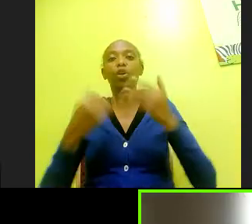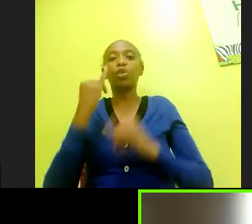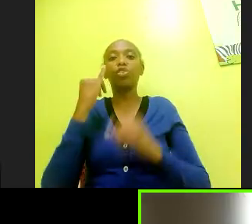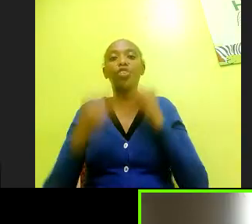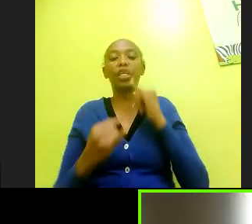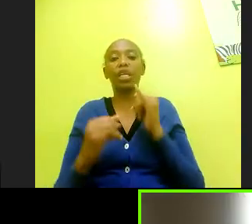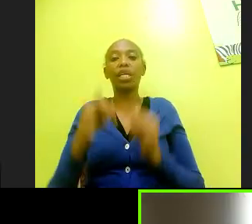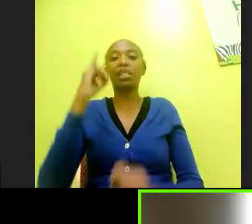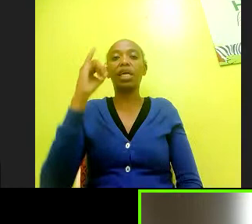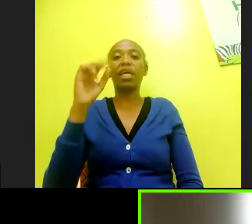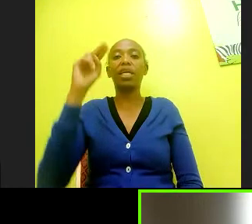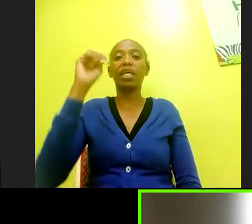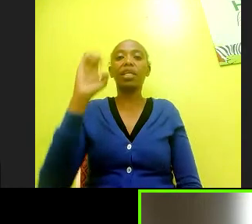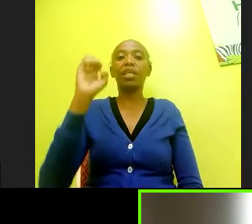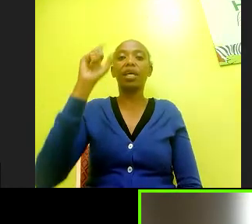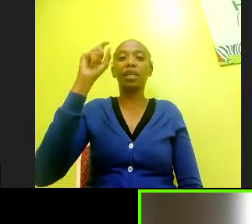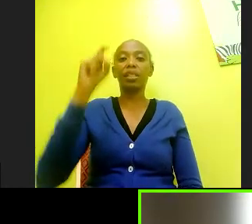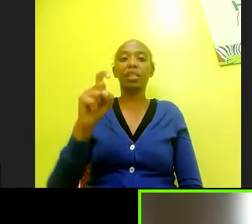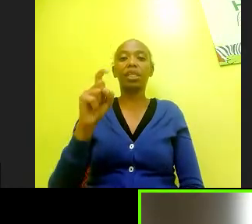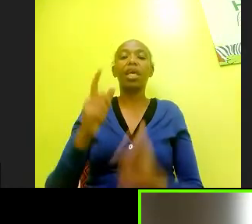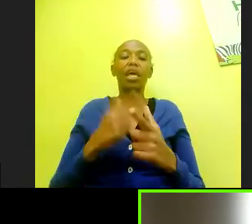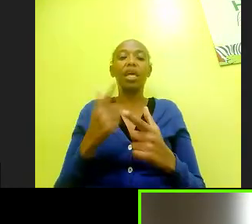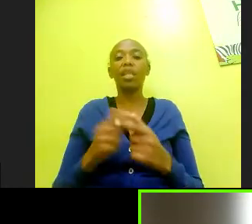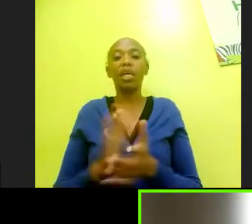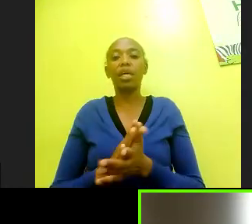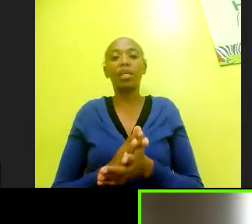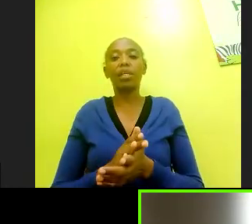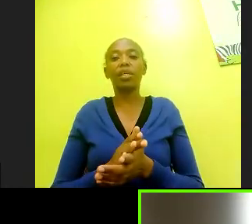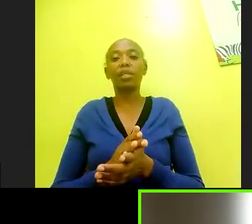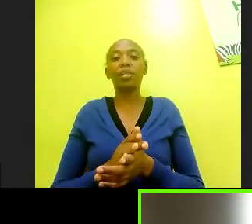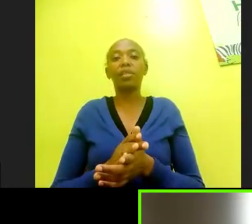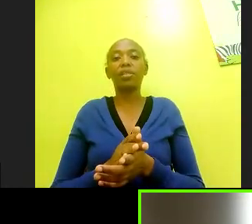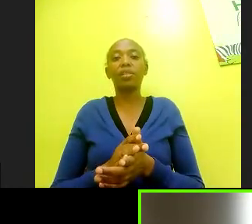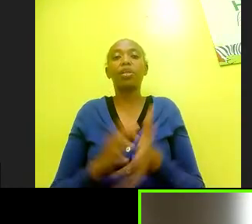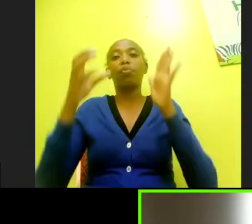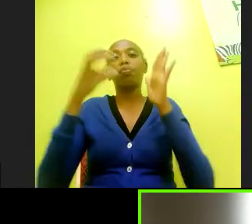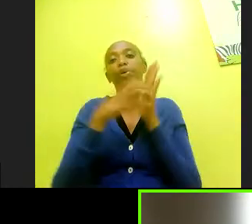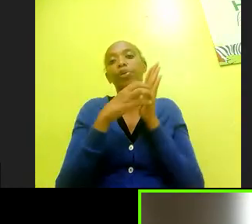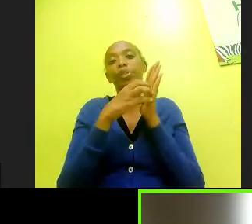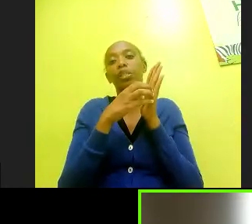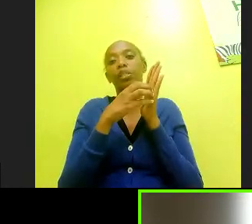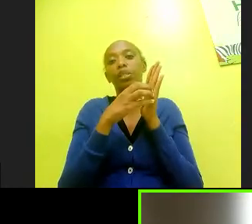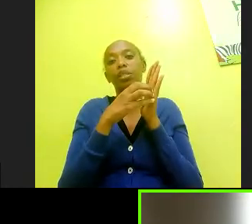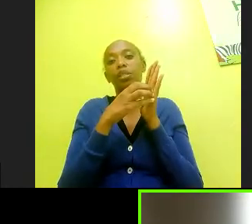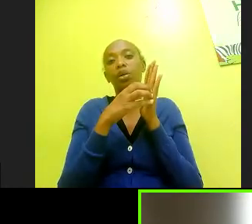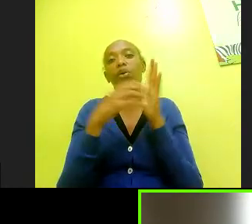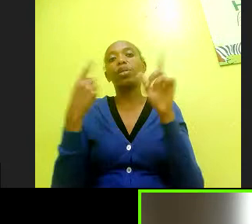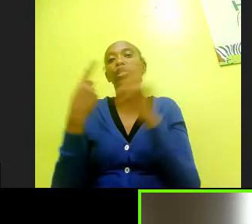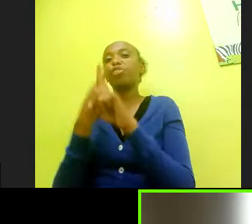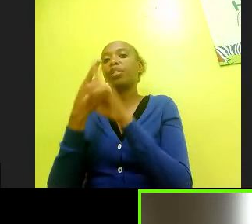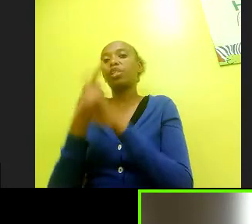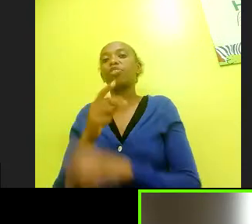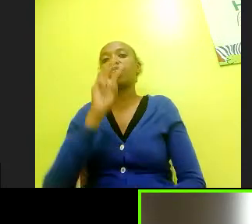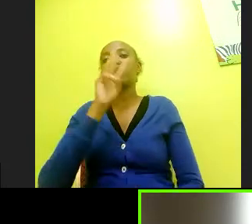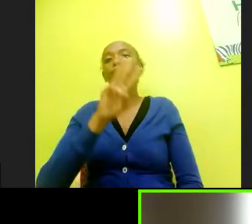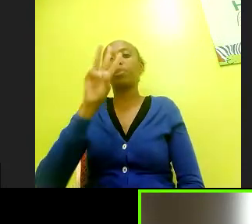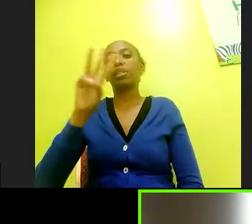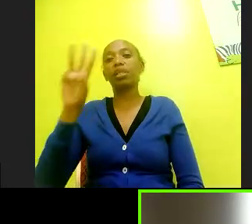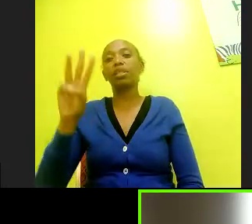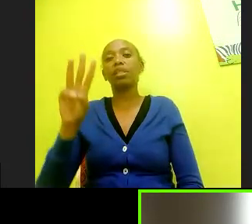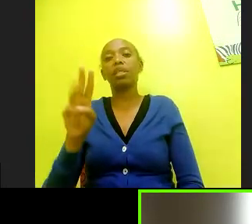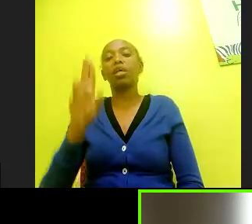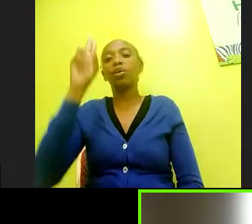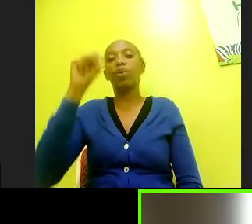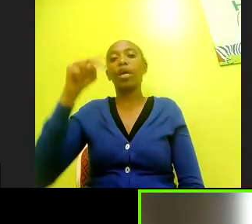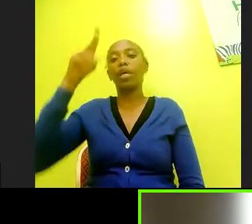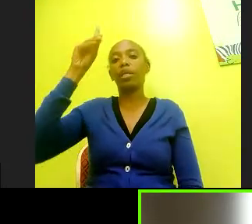index and then, of course, post it on our respective website, UNDP